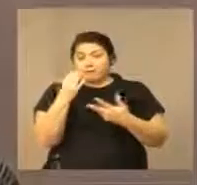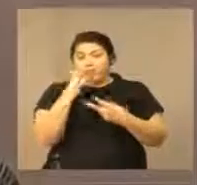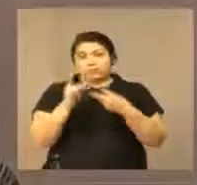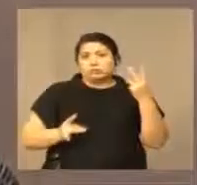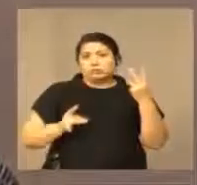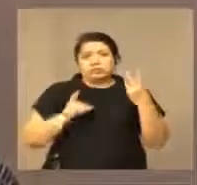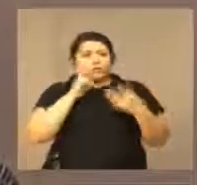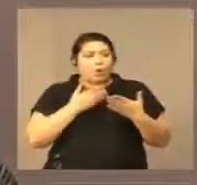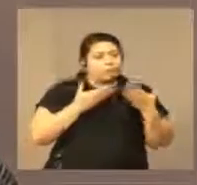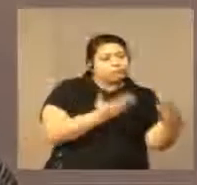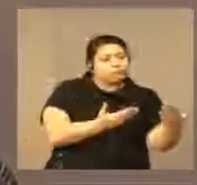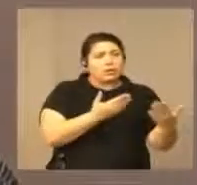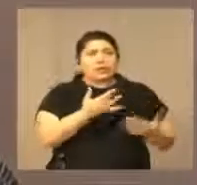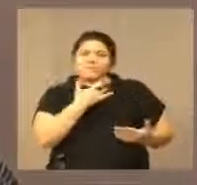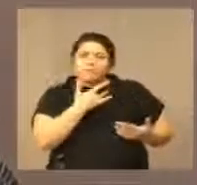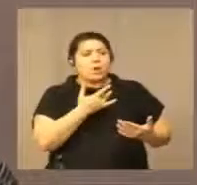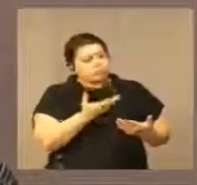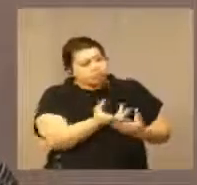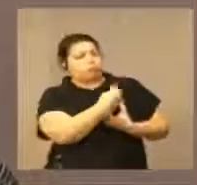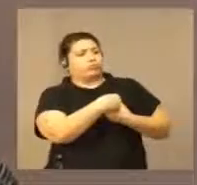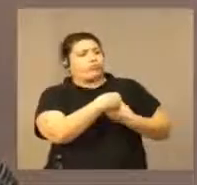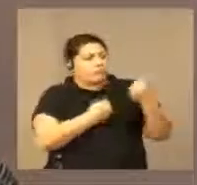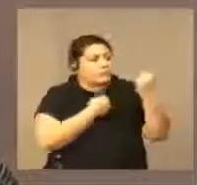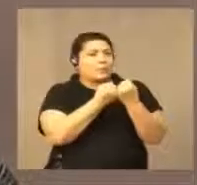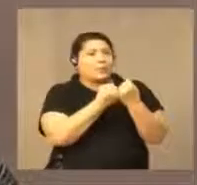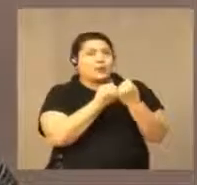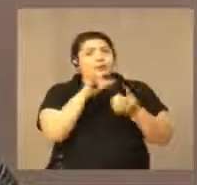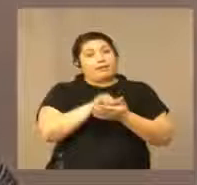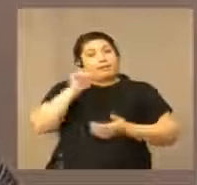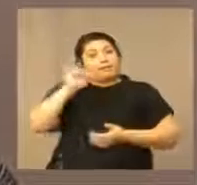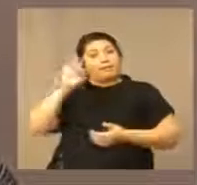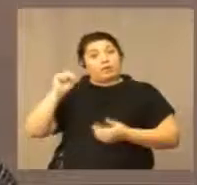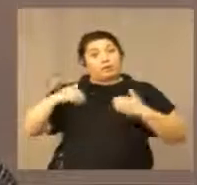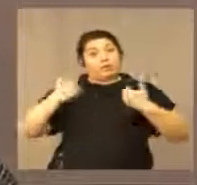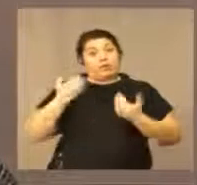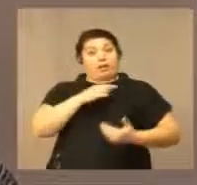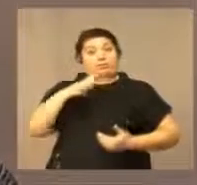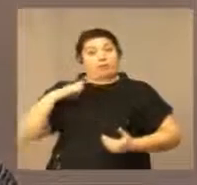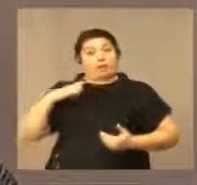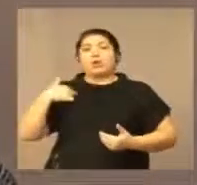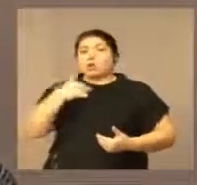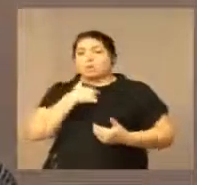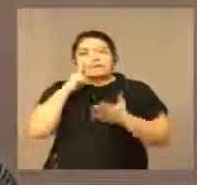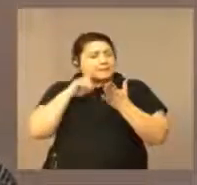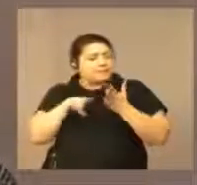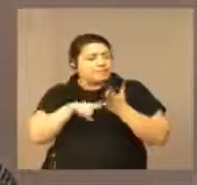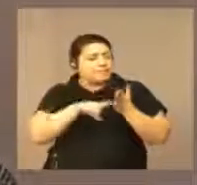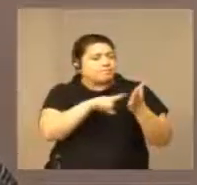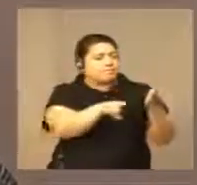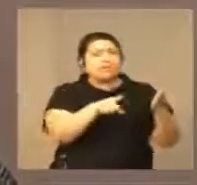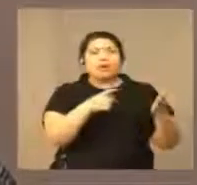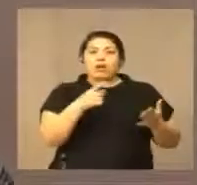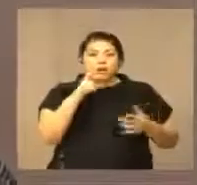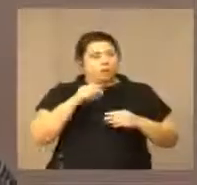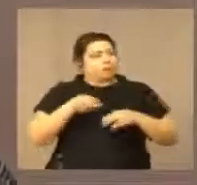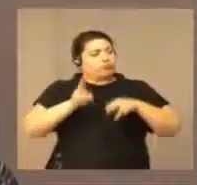youth to feel included and supported? That is something that the AFN Youth Council would like to get a better sense of in order to be better advocates for